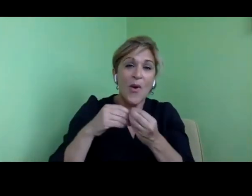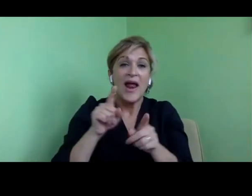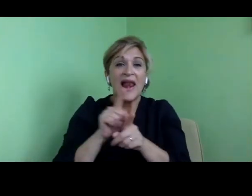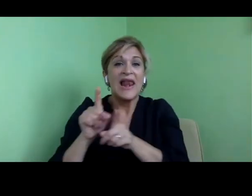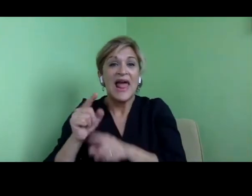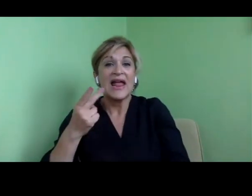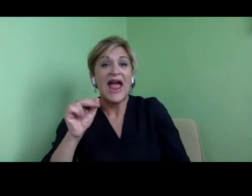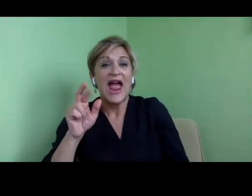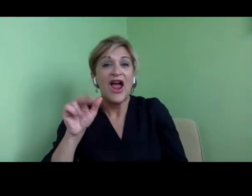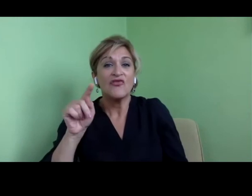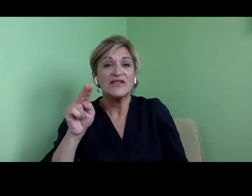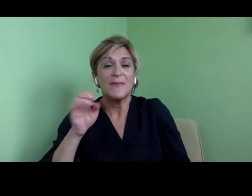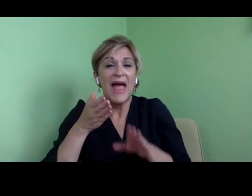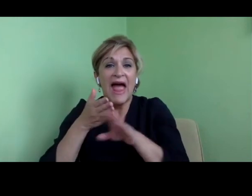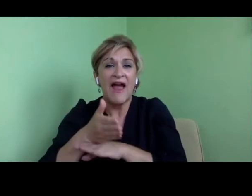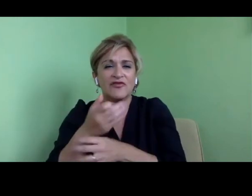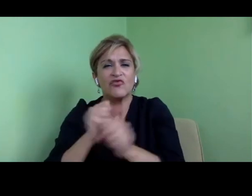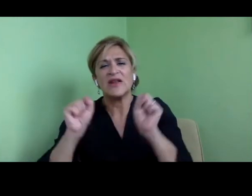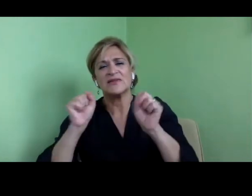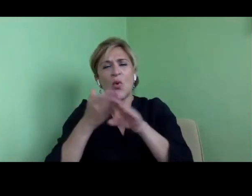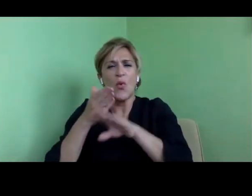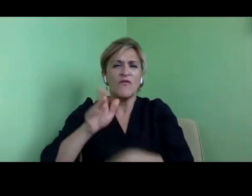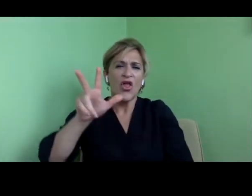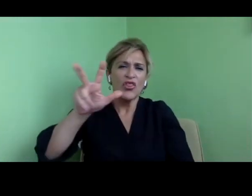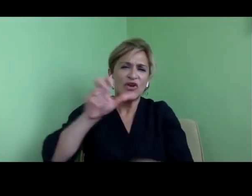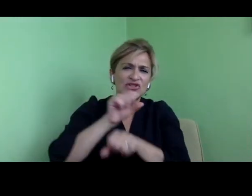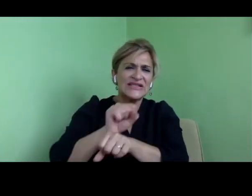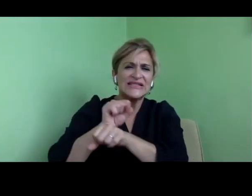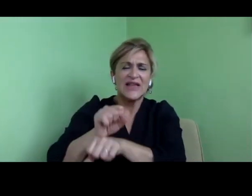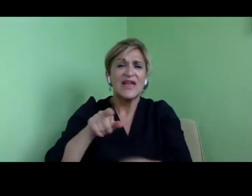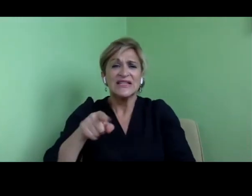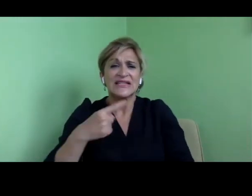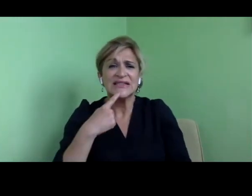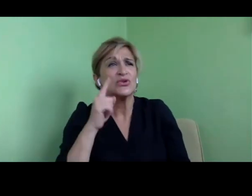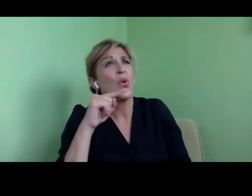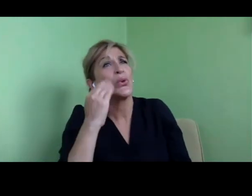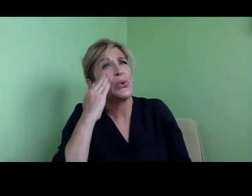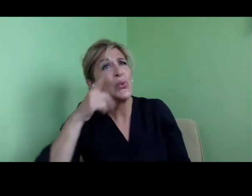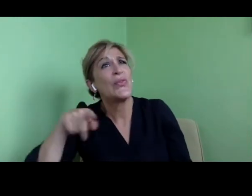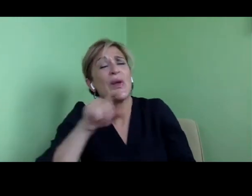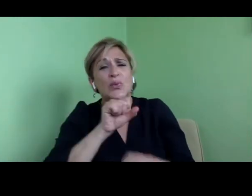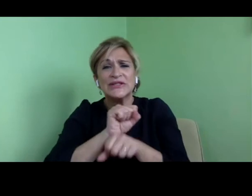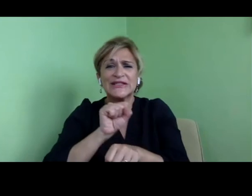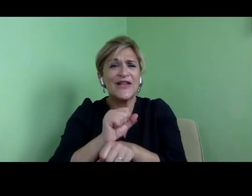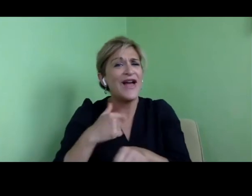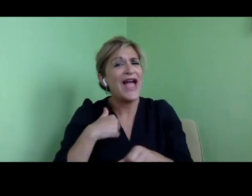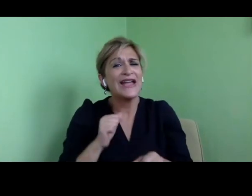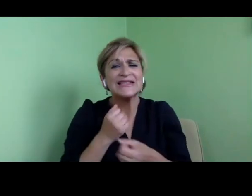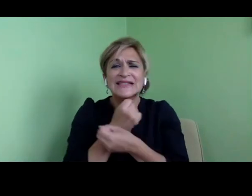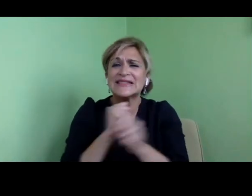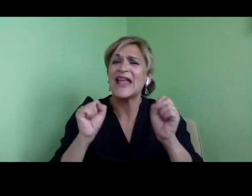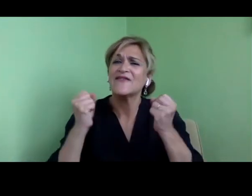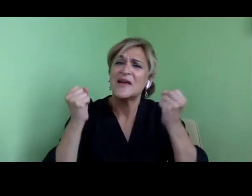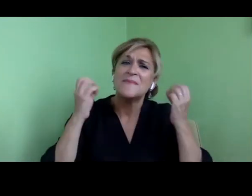mission, having rescued over 300 slaves, but said if they only knew that they were slaves, I could have saved so many